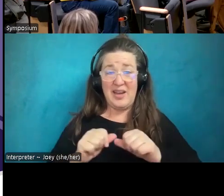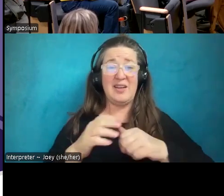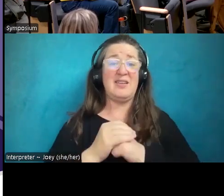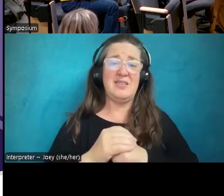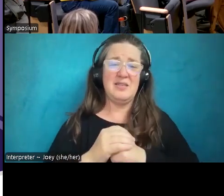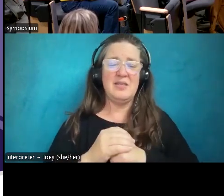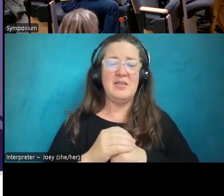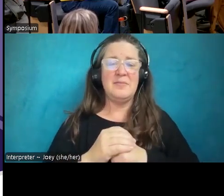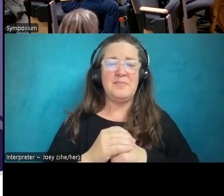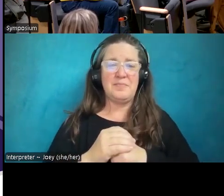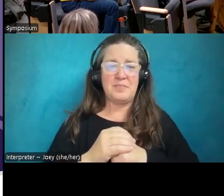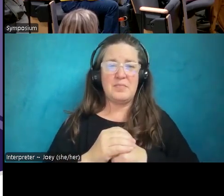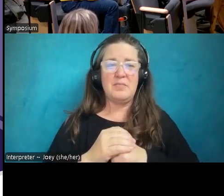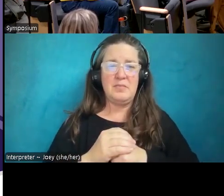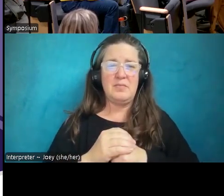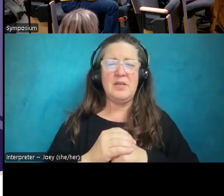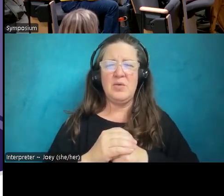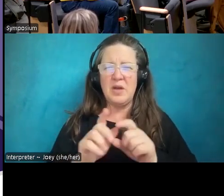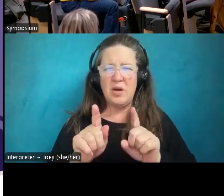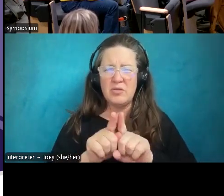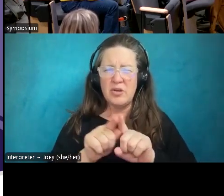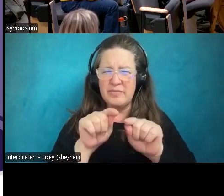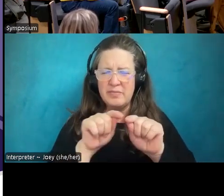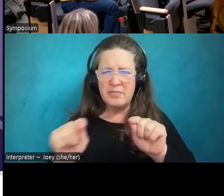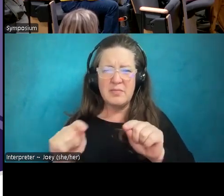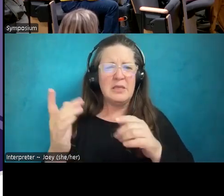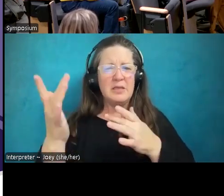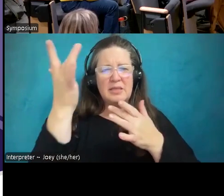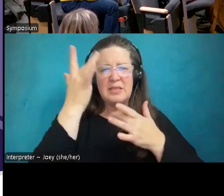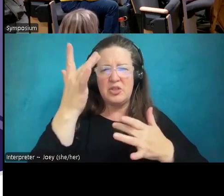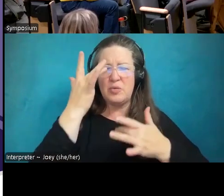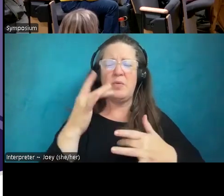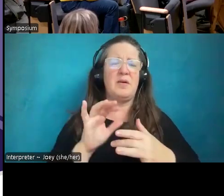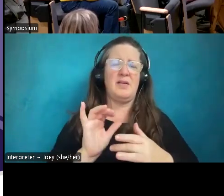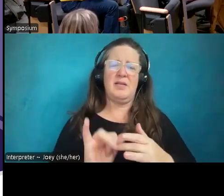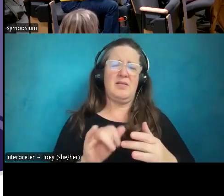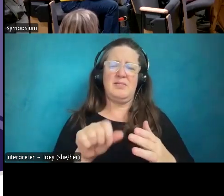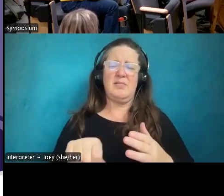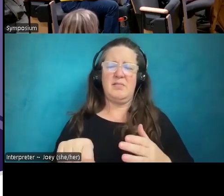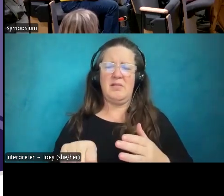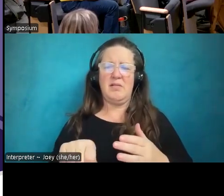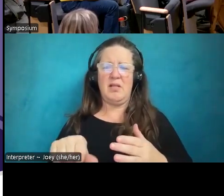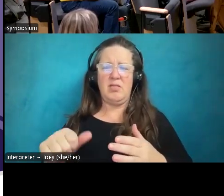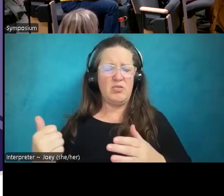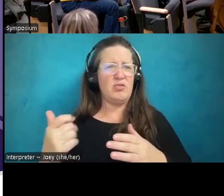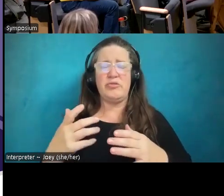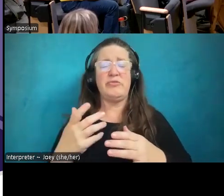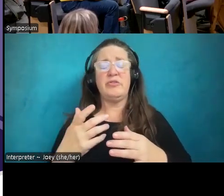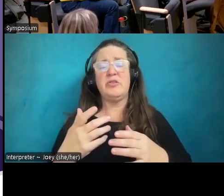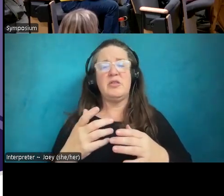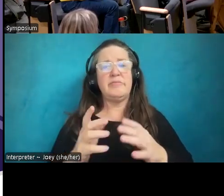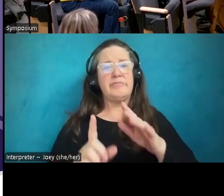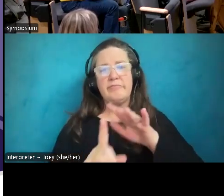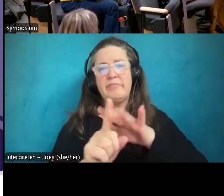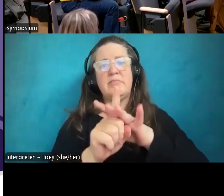is also, it's extremely dysautonomy, symptoms of dysautonomy, the symptoms of POTS and vascular compressions go hand in hand.